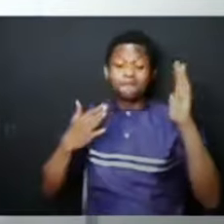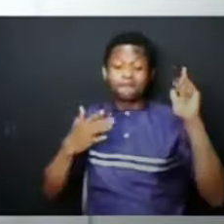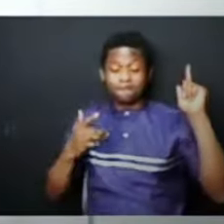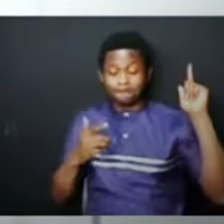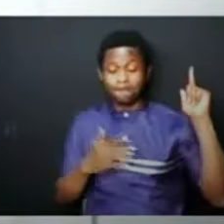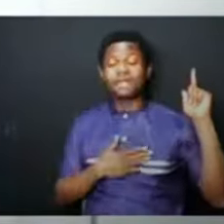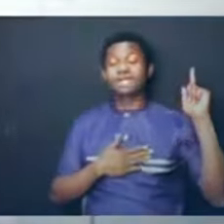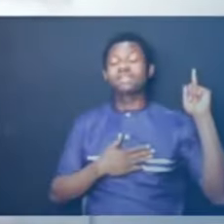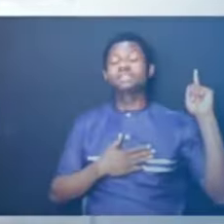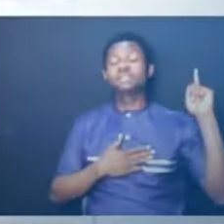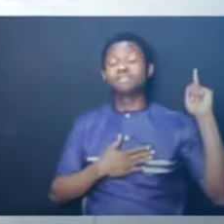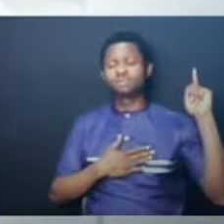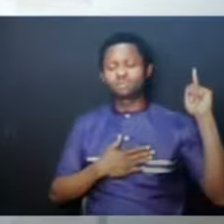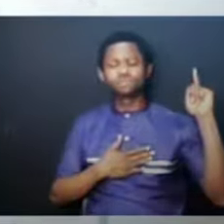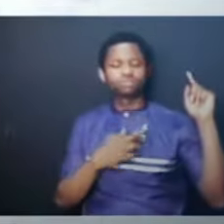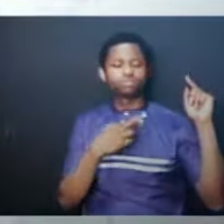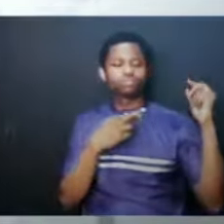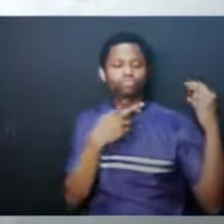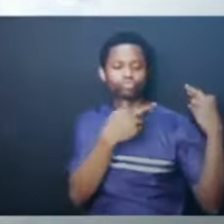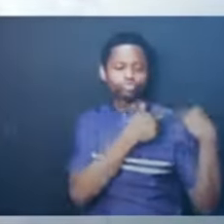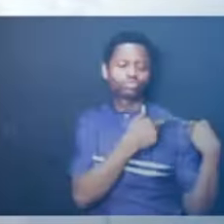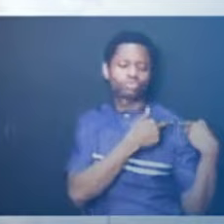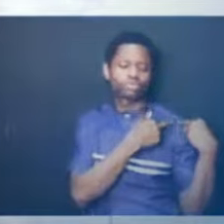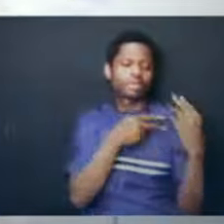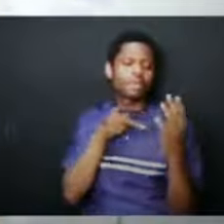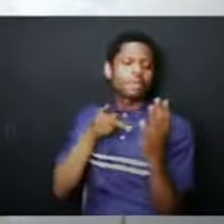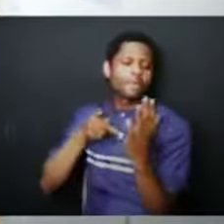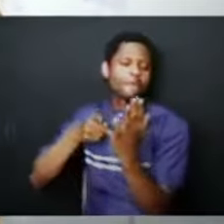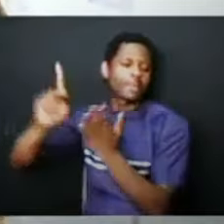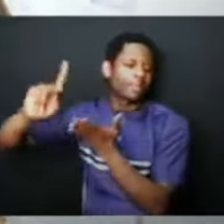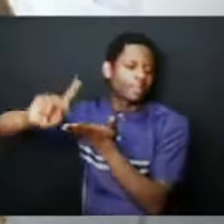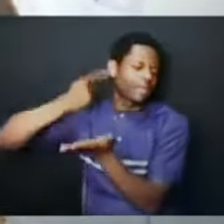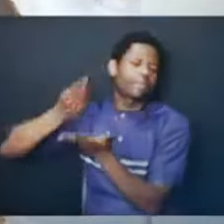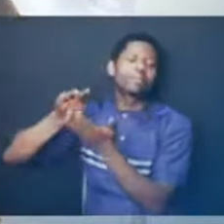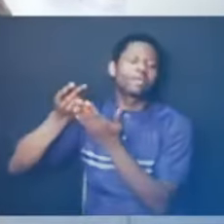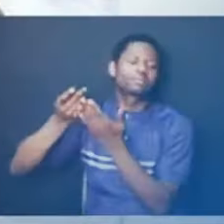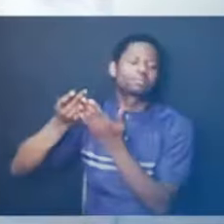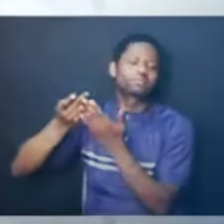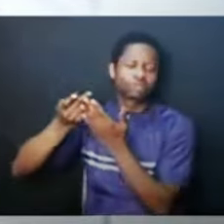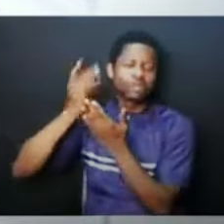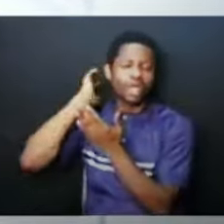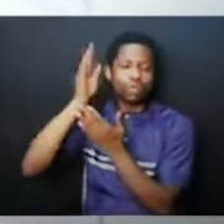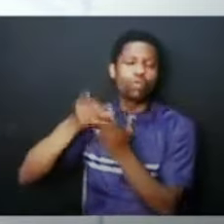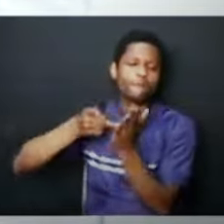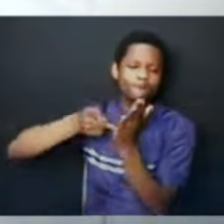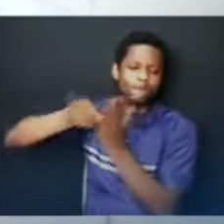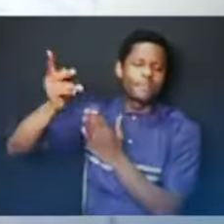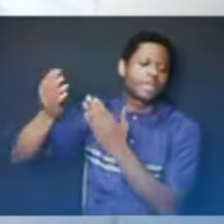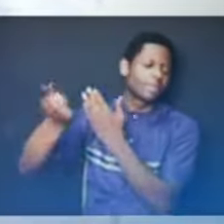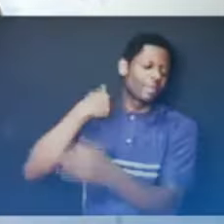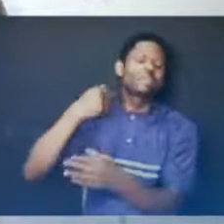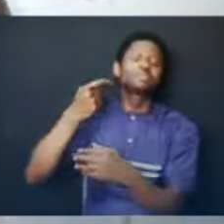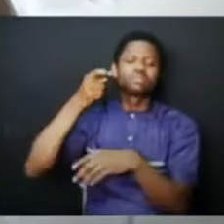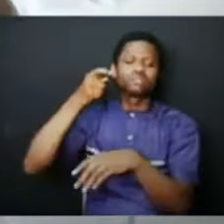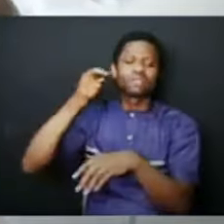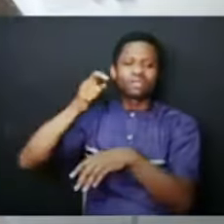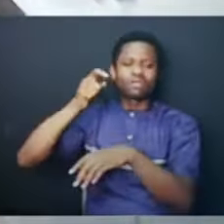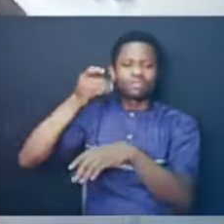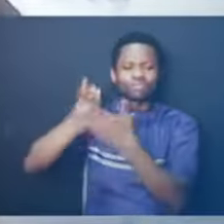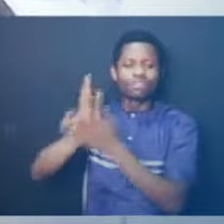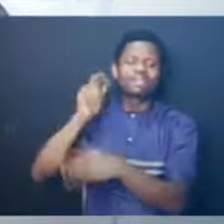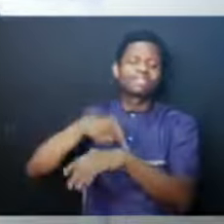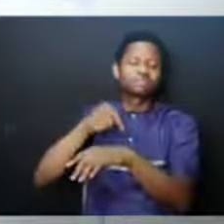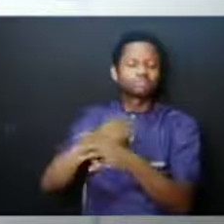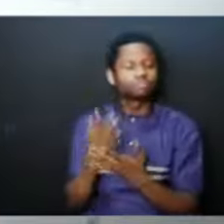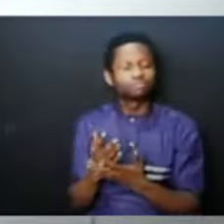I will repay, says the Lord. See, brothers and sisters, God judges. He doesn't